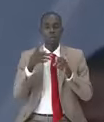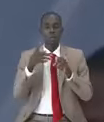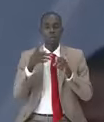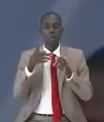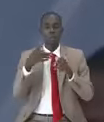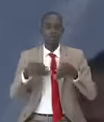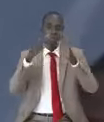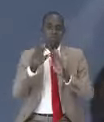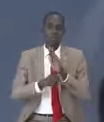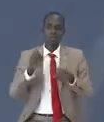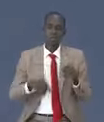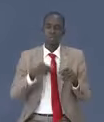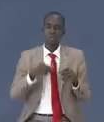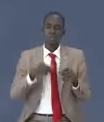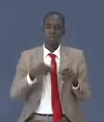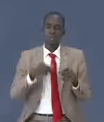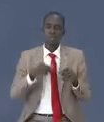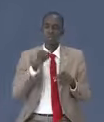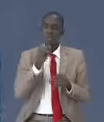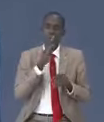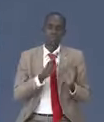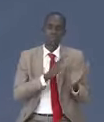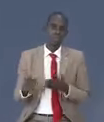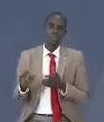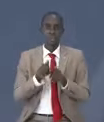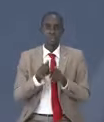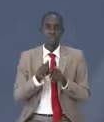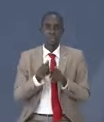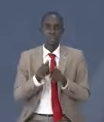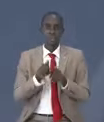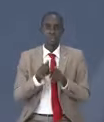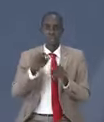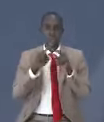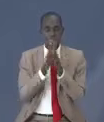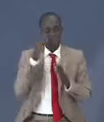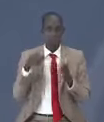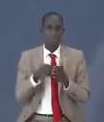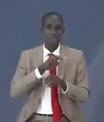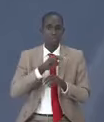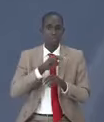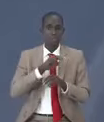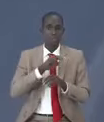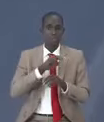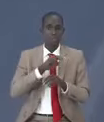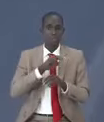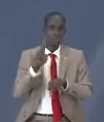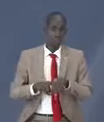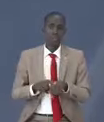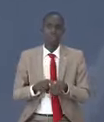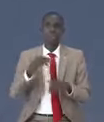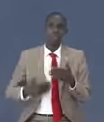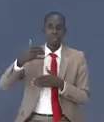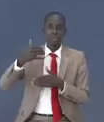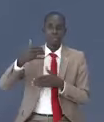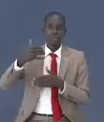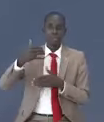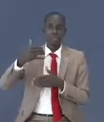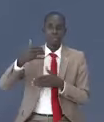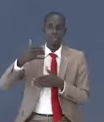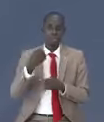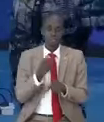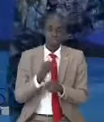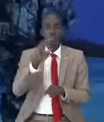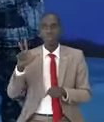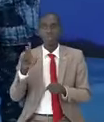emphasized. I should pray for this nation, sir. 2023 will be at the crossroads. Please pray for